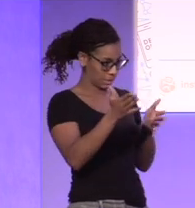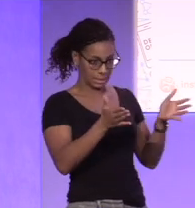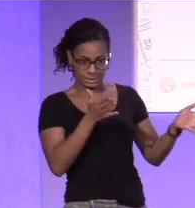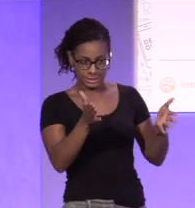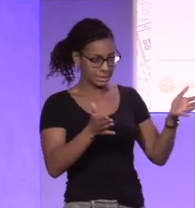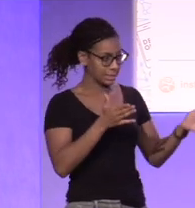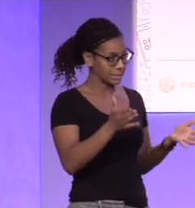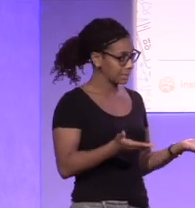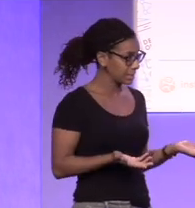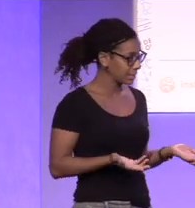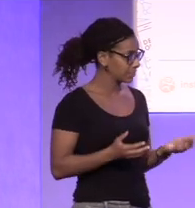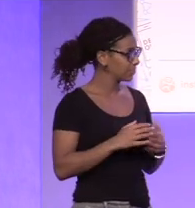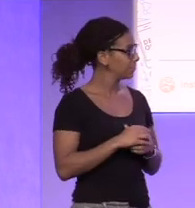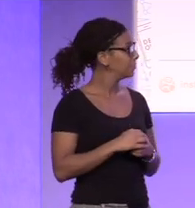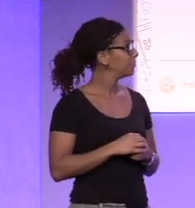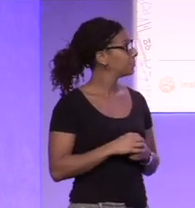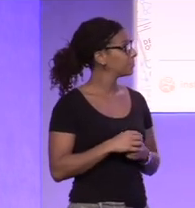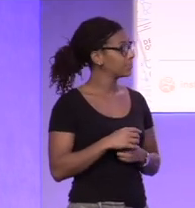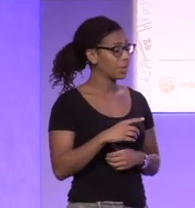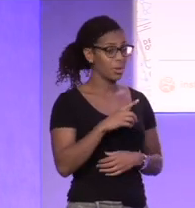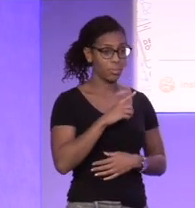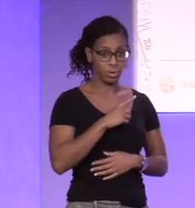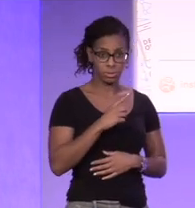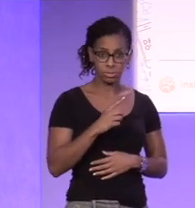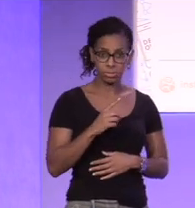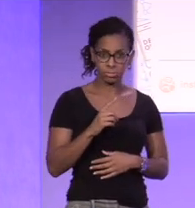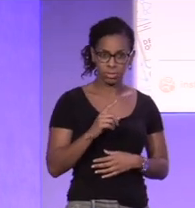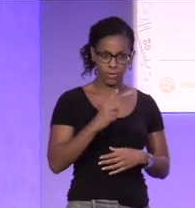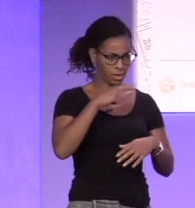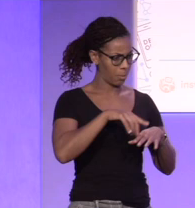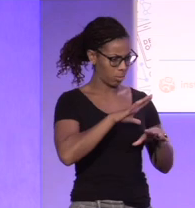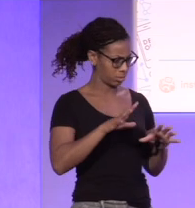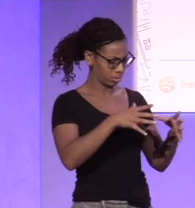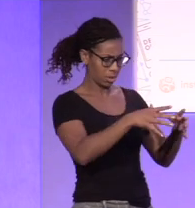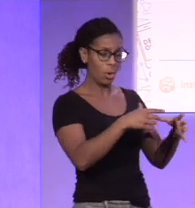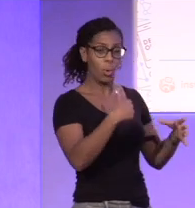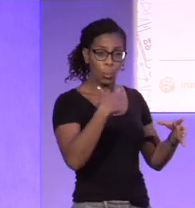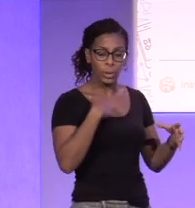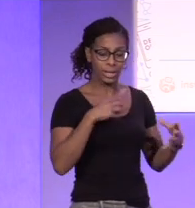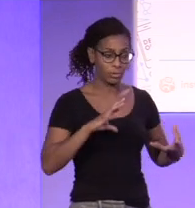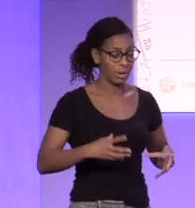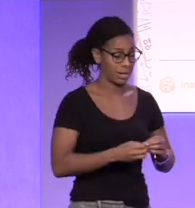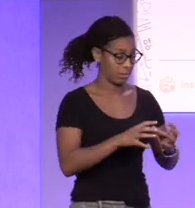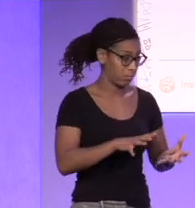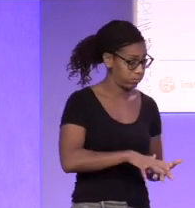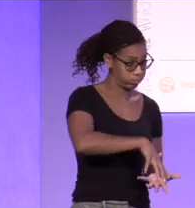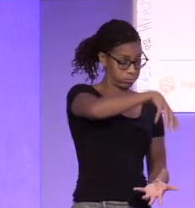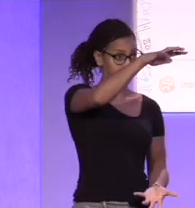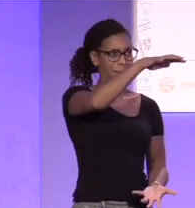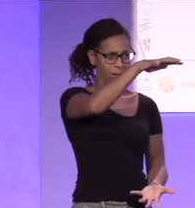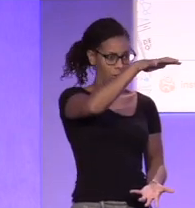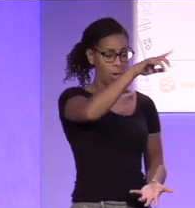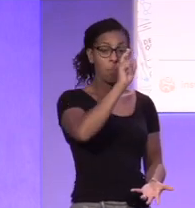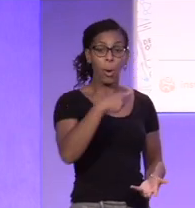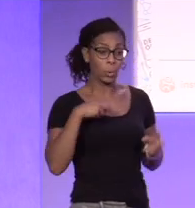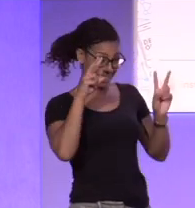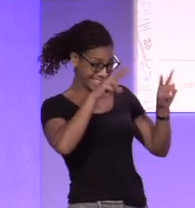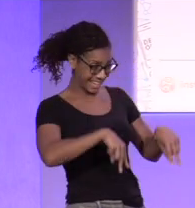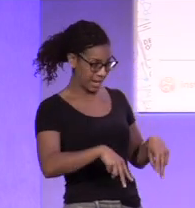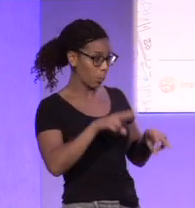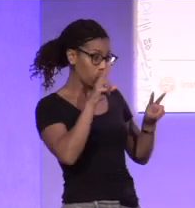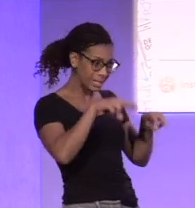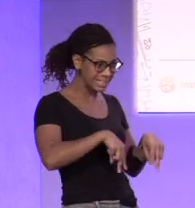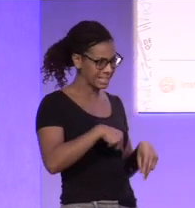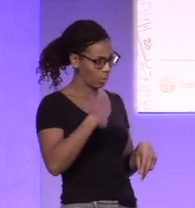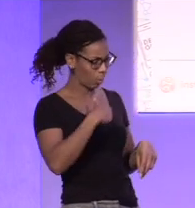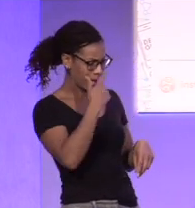Because for the first time, everything was in one place. Yes, we created a monstrous backlog, but now we can see that monster. We can confront it, and we can have